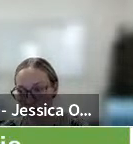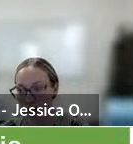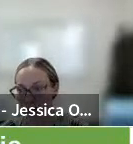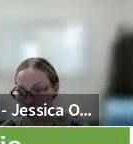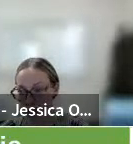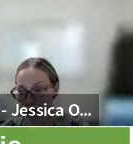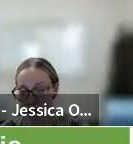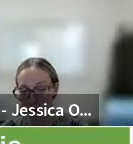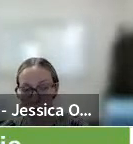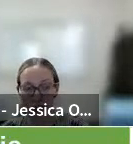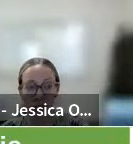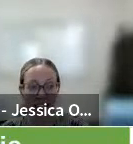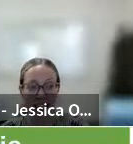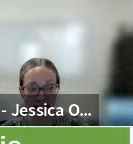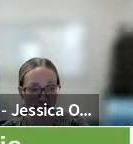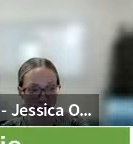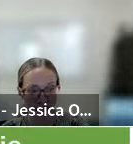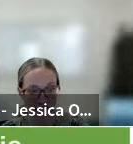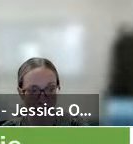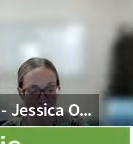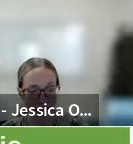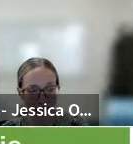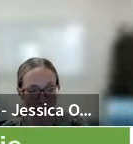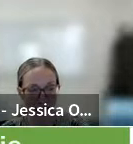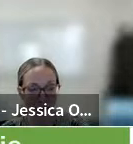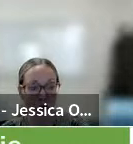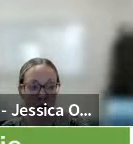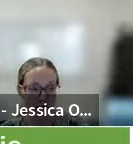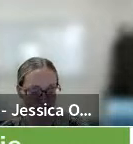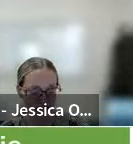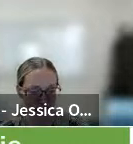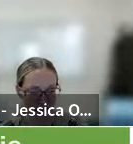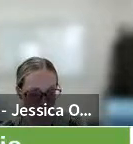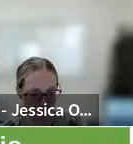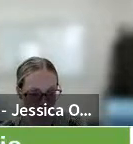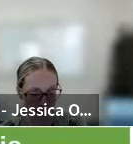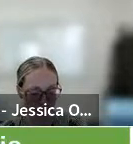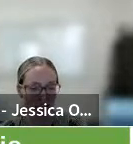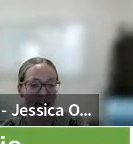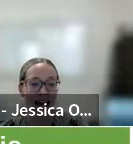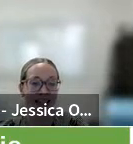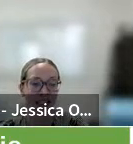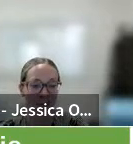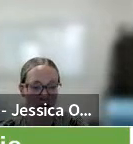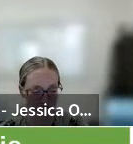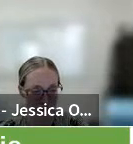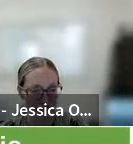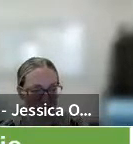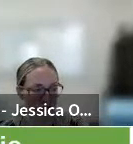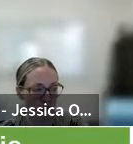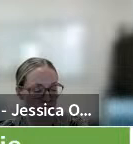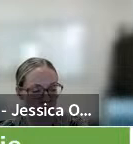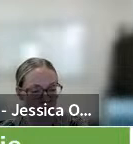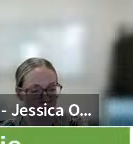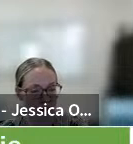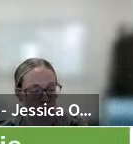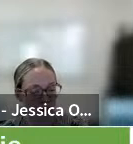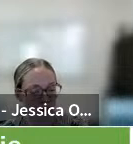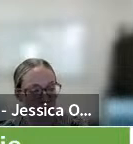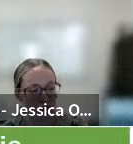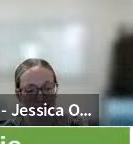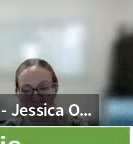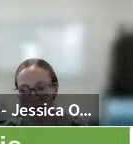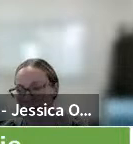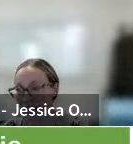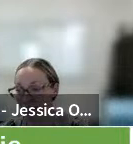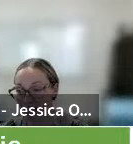a Valley-wide version of this program that doesn't have this high funding, and we're already seeing high interest. And typically we sign folks up